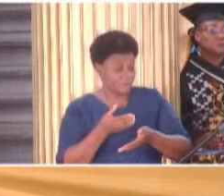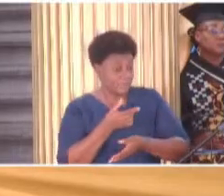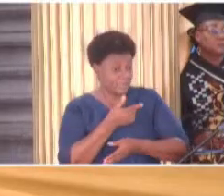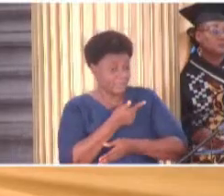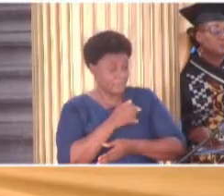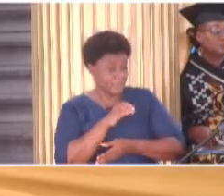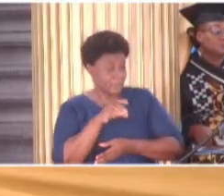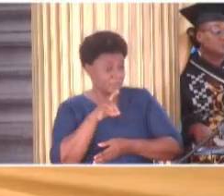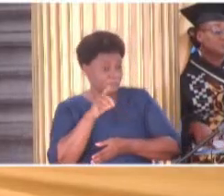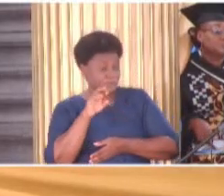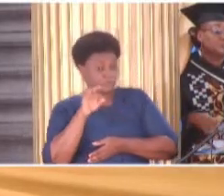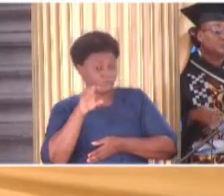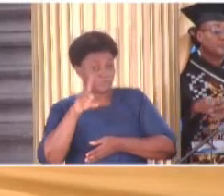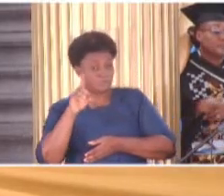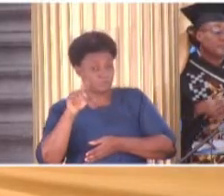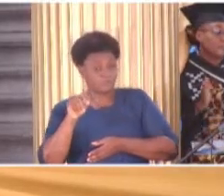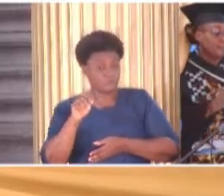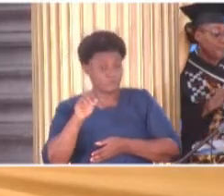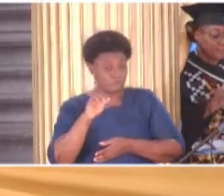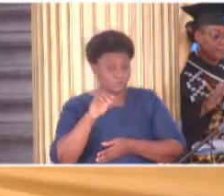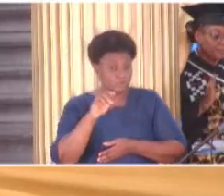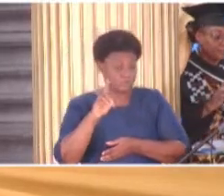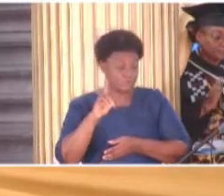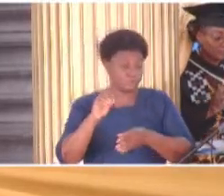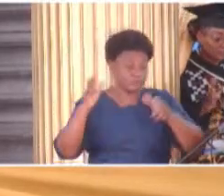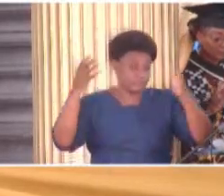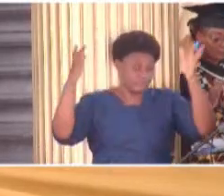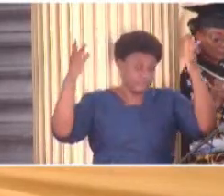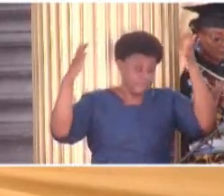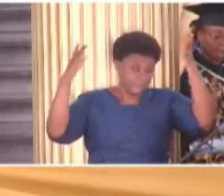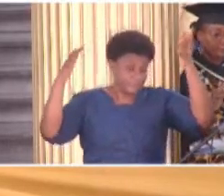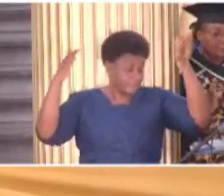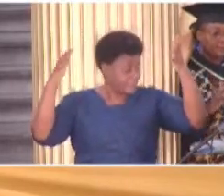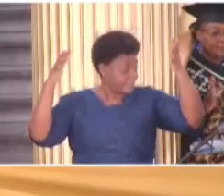Oforuwa Fefuame to deliver her address.